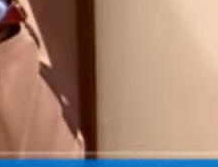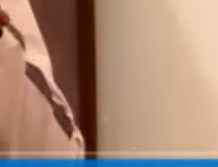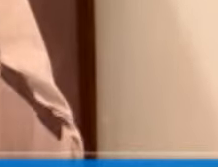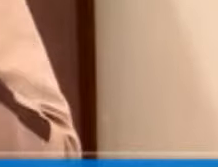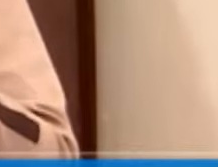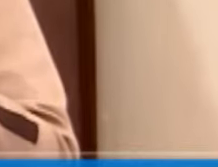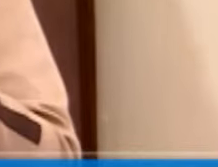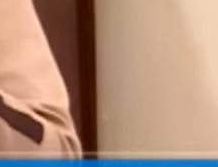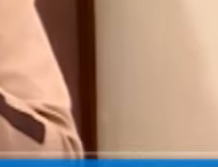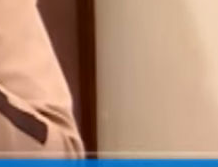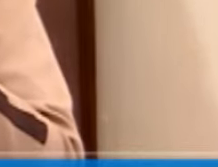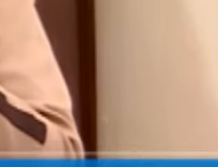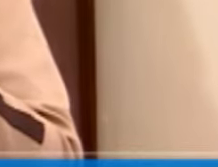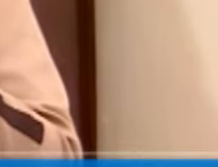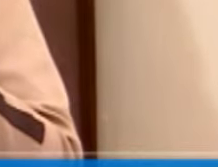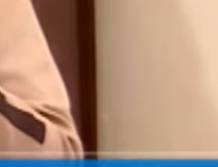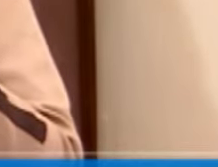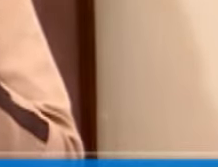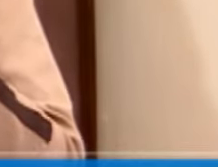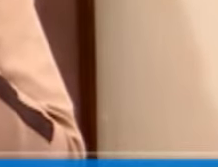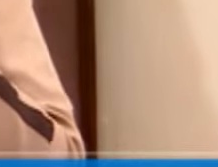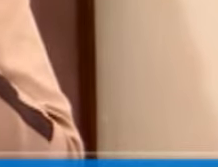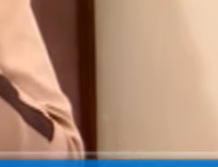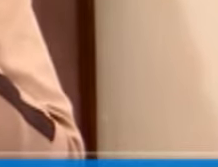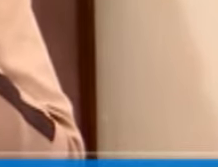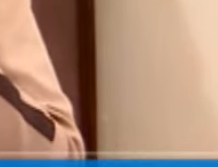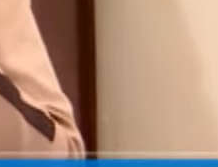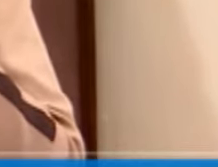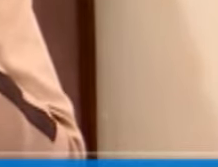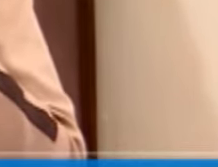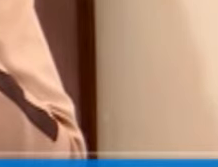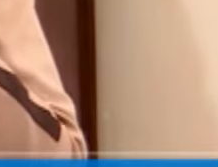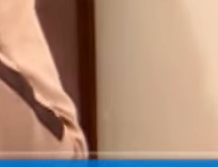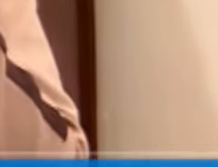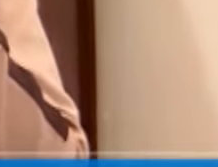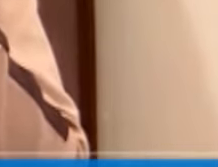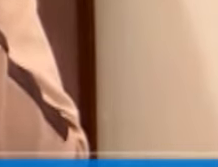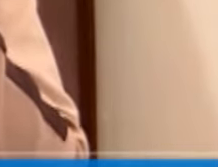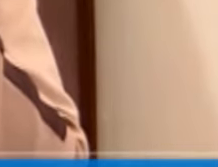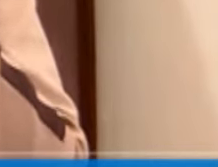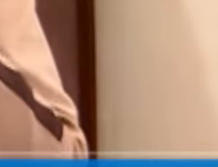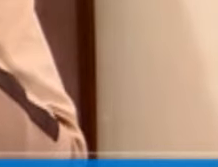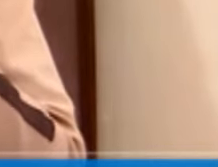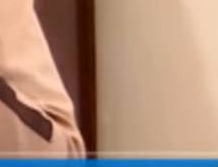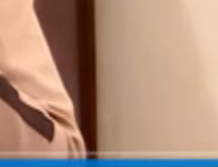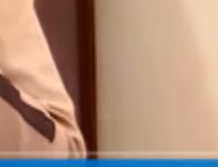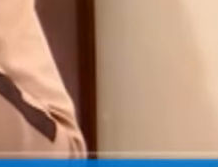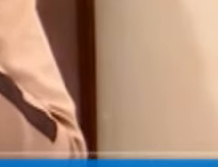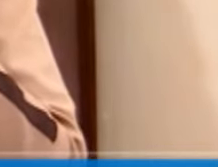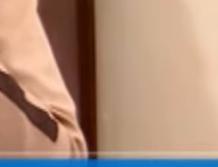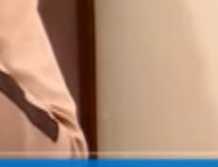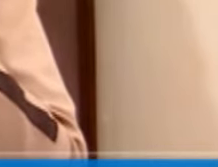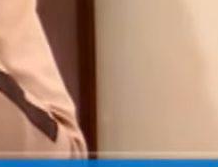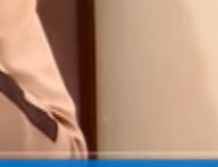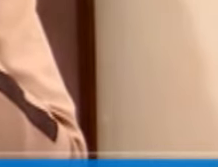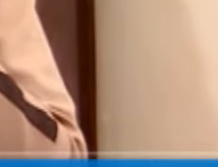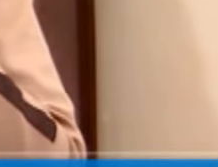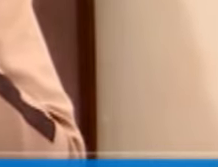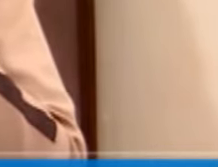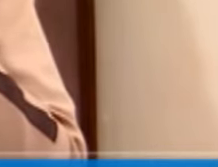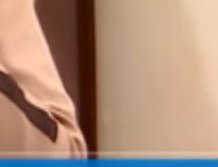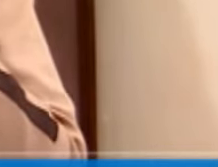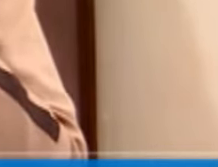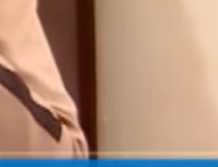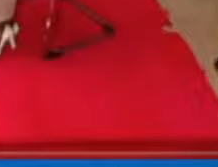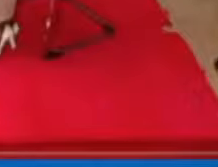talk a little bit about the policy framework of the energy industry. The theme at the Africa, one of the themes of the Africa